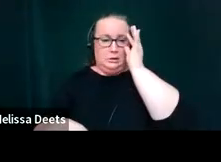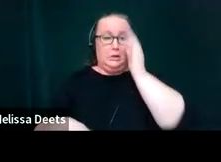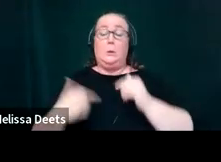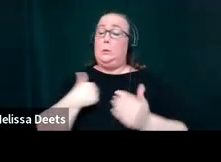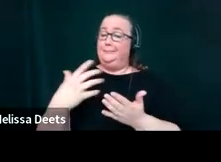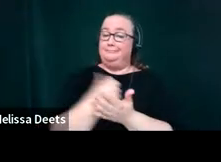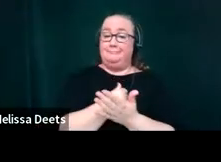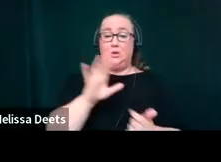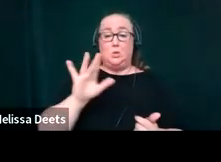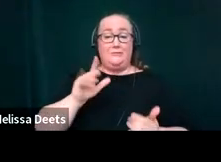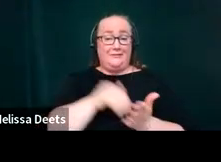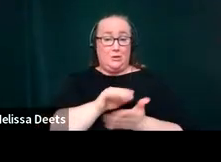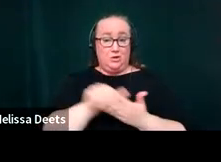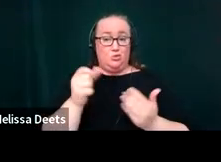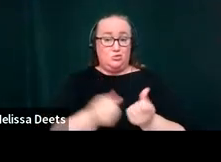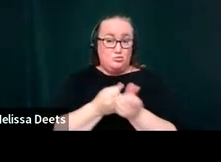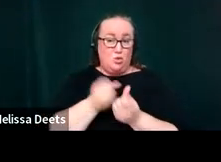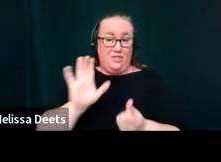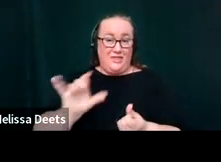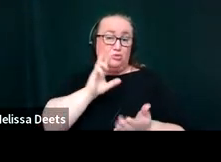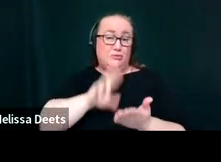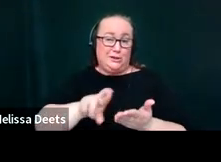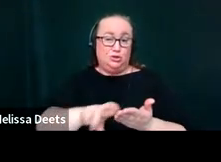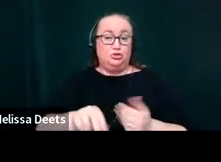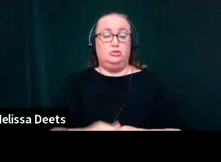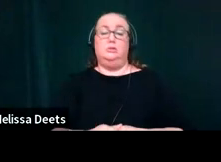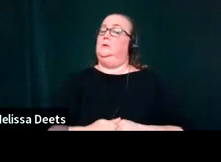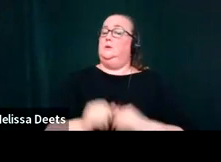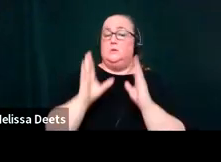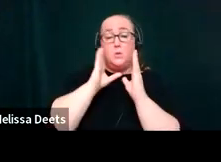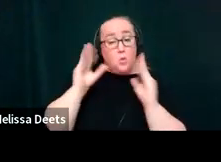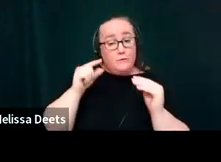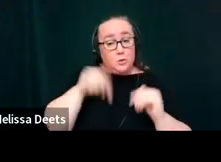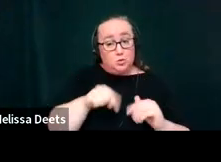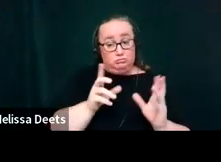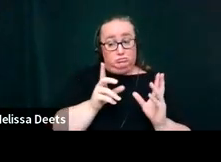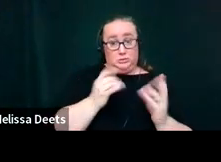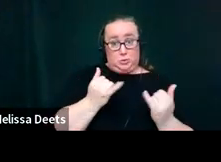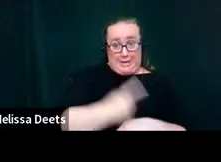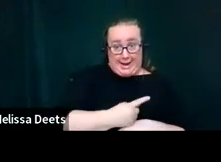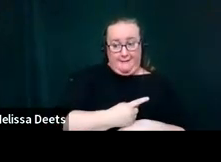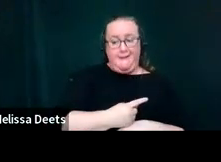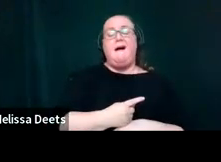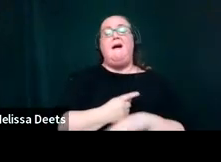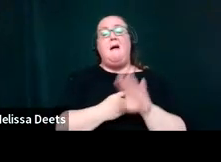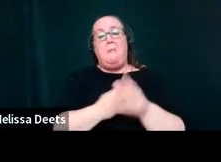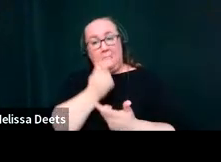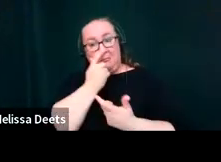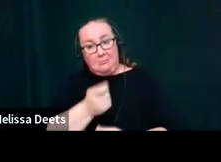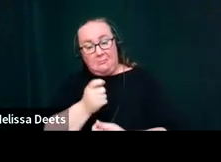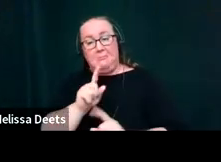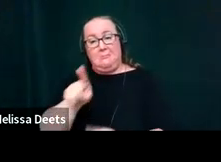support research. And we hope that those of you who are on this webinar will be interested, will go on our website and will